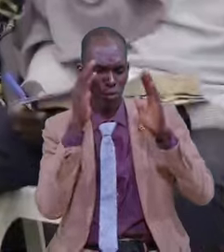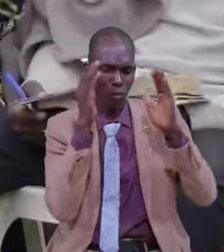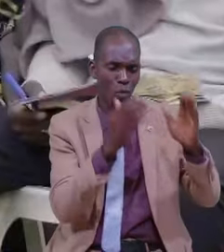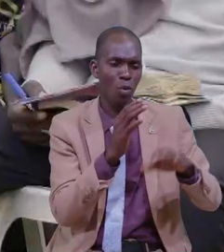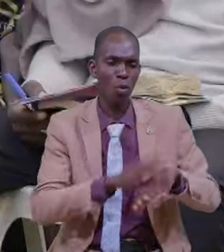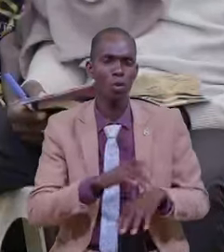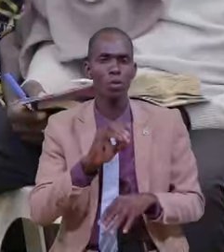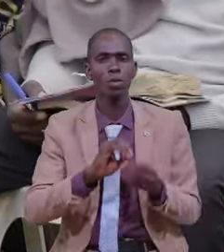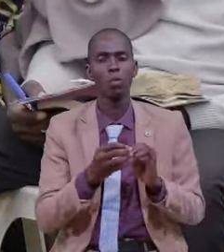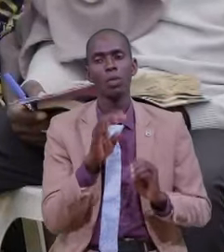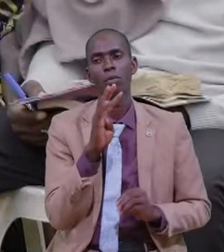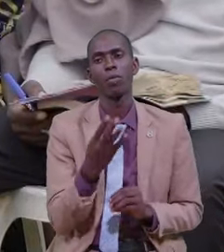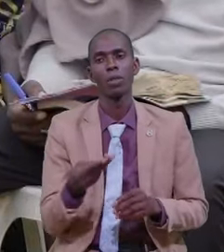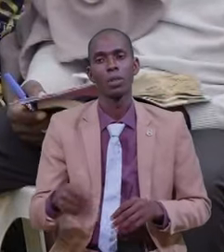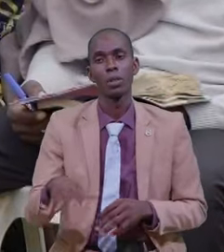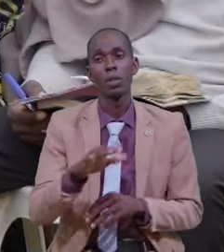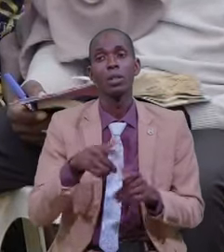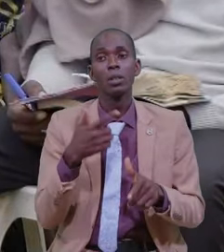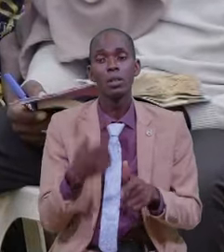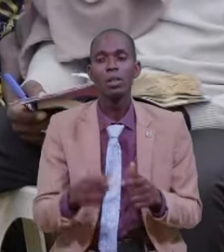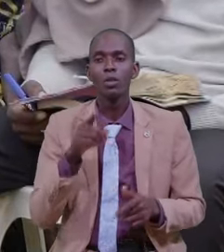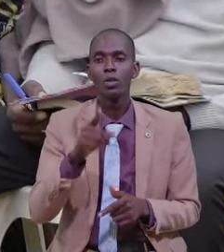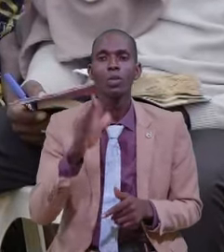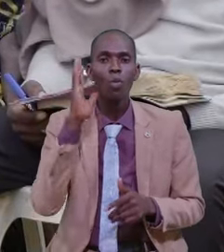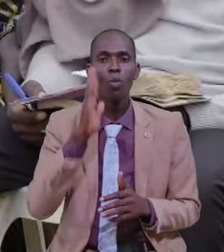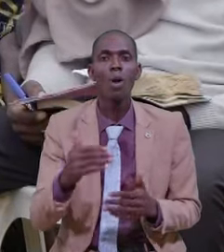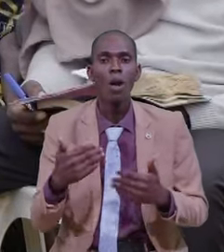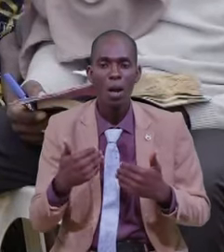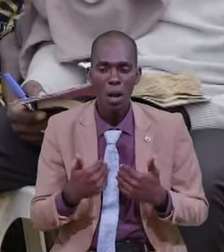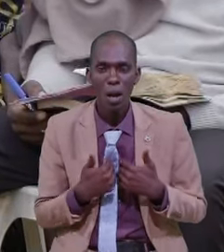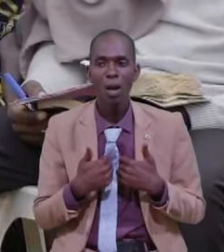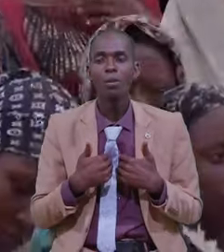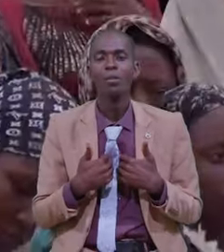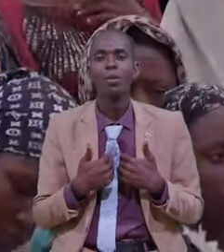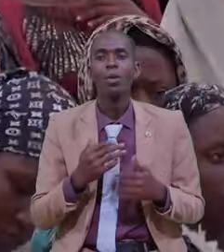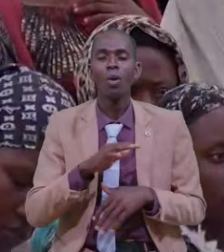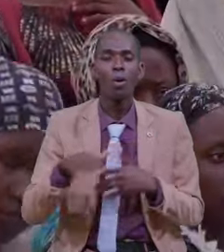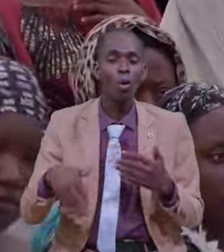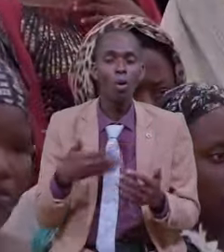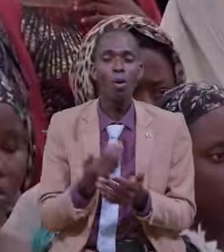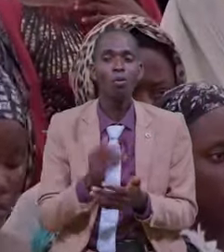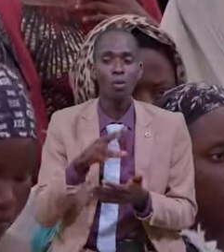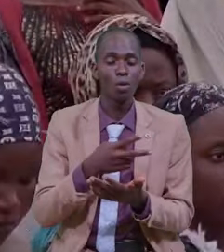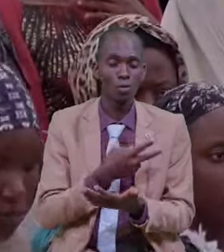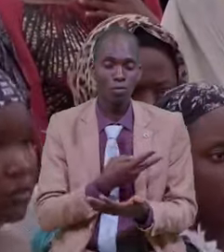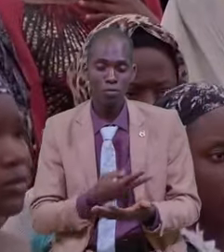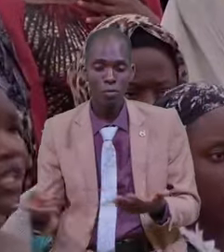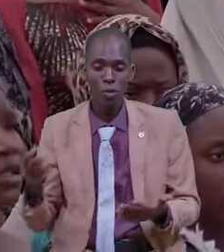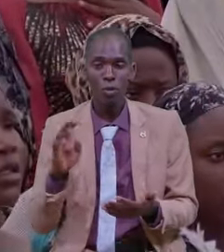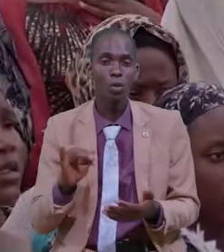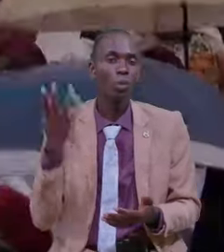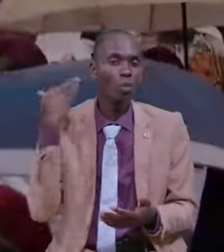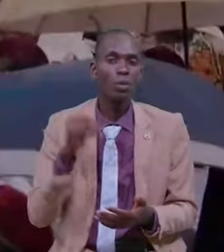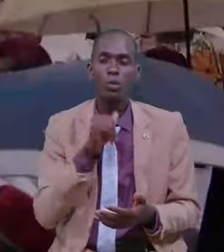And then you have those setbacks. They will not hinder you in